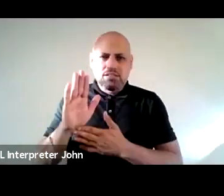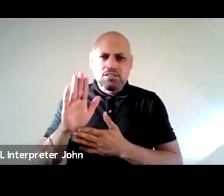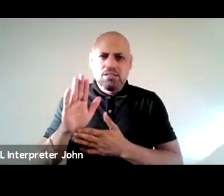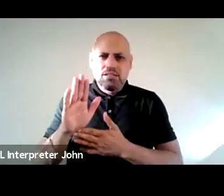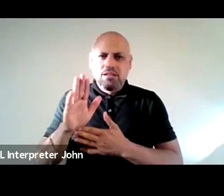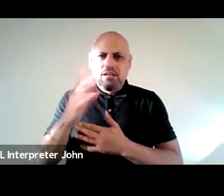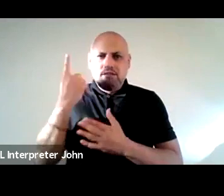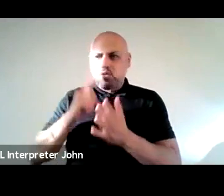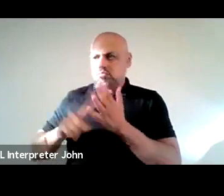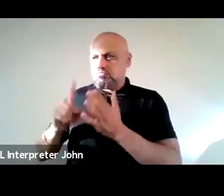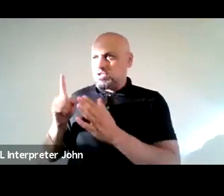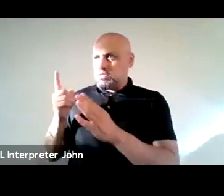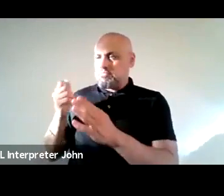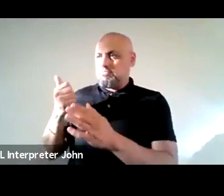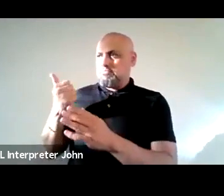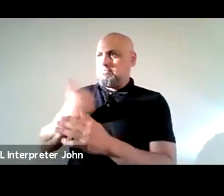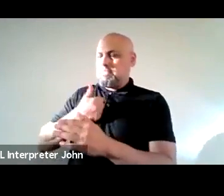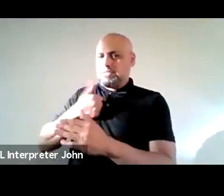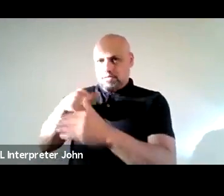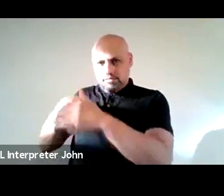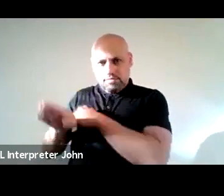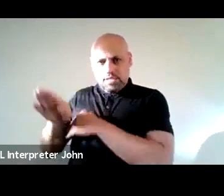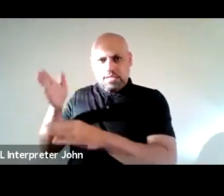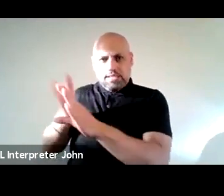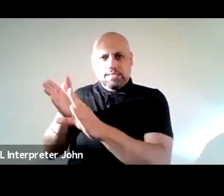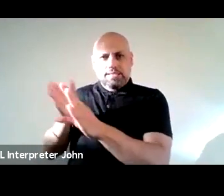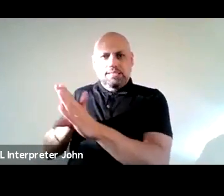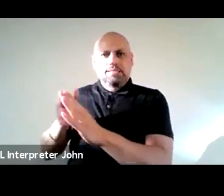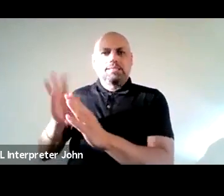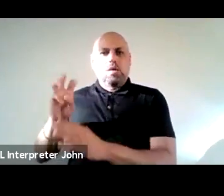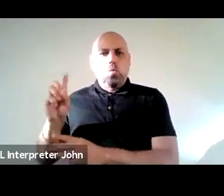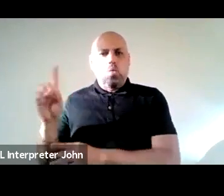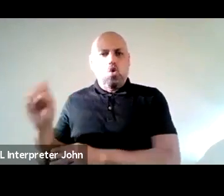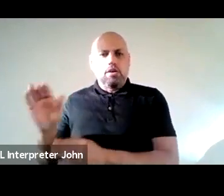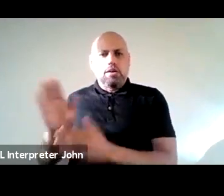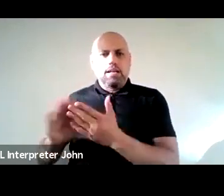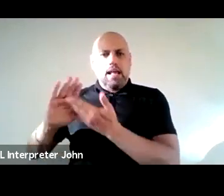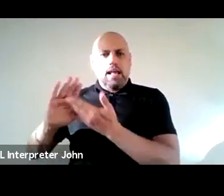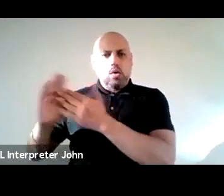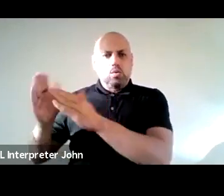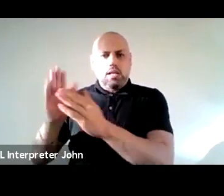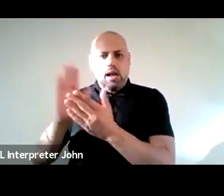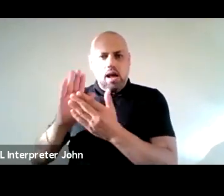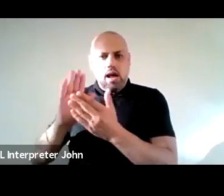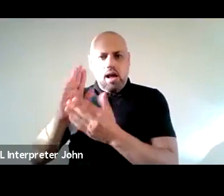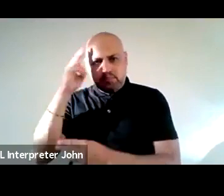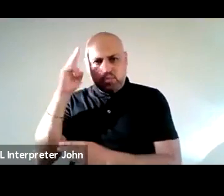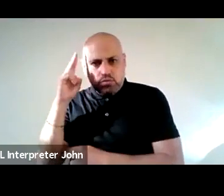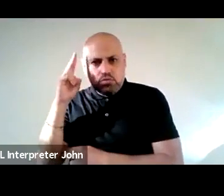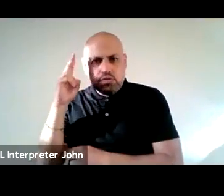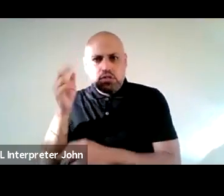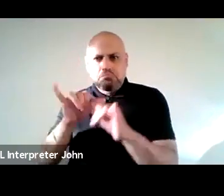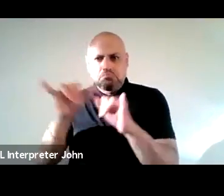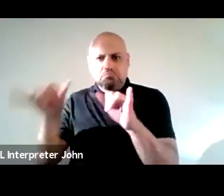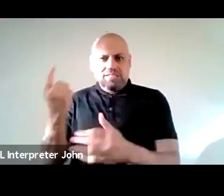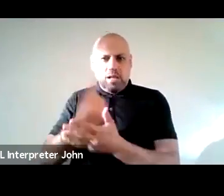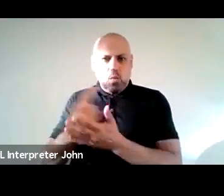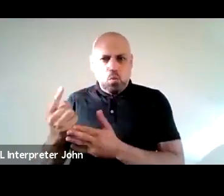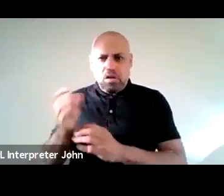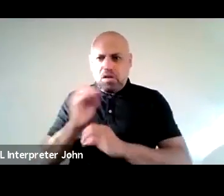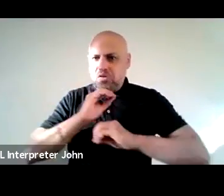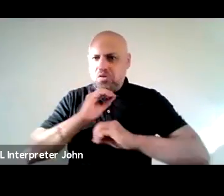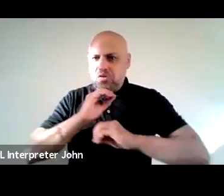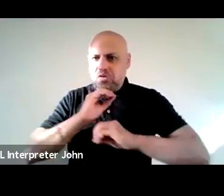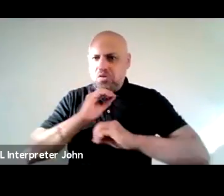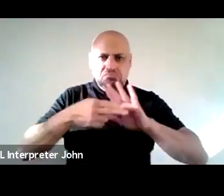check myself in at the psych ward of the county hospital. I spent a week there, and still, no one mentioned